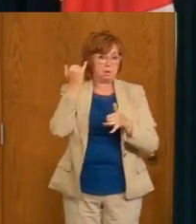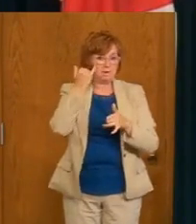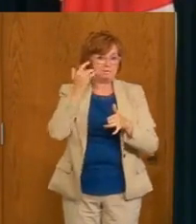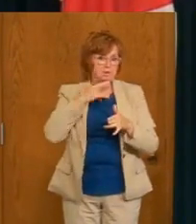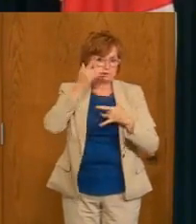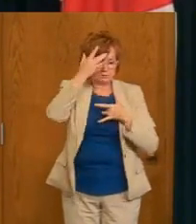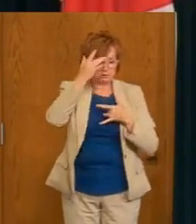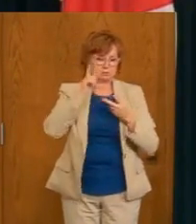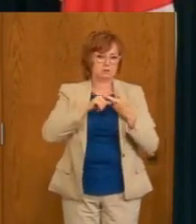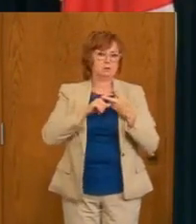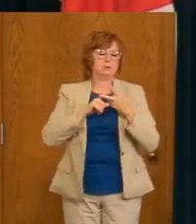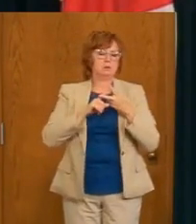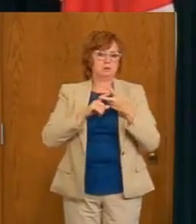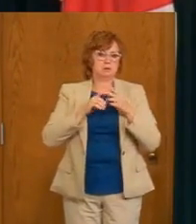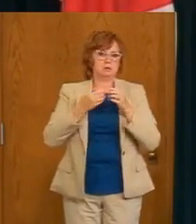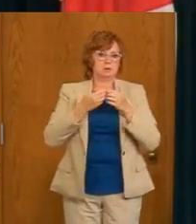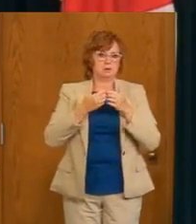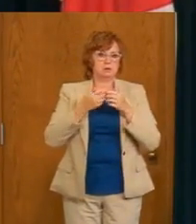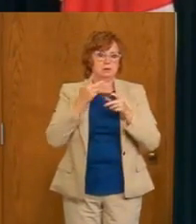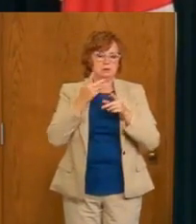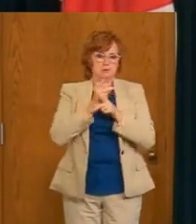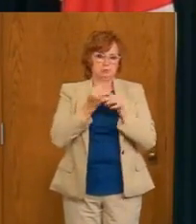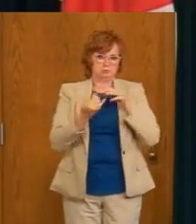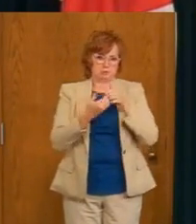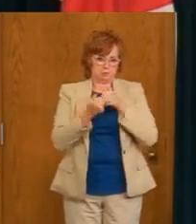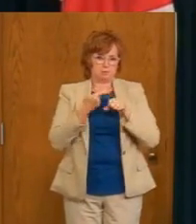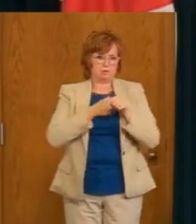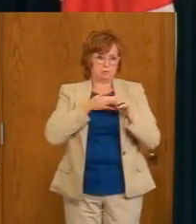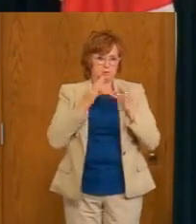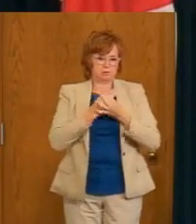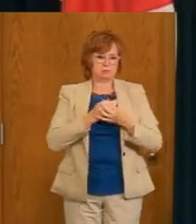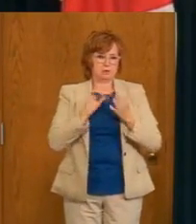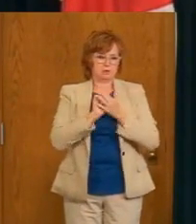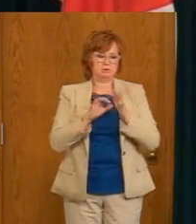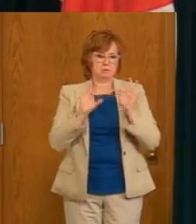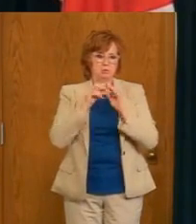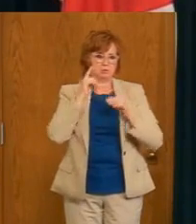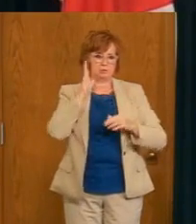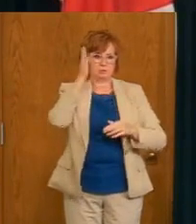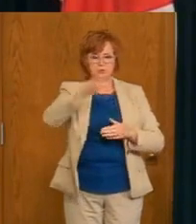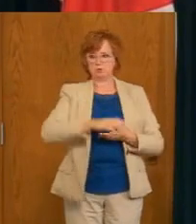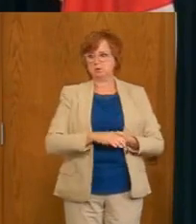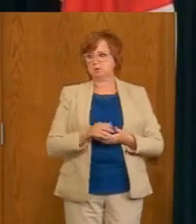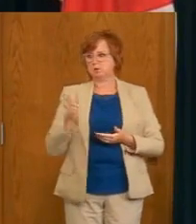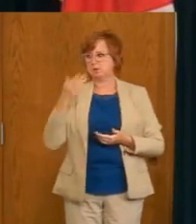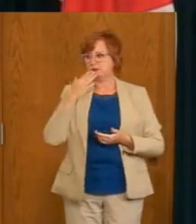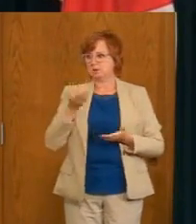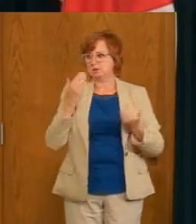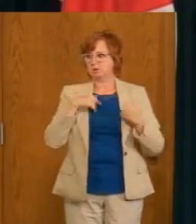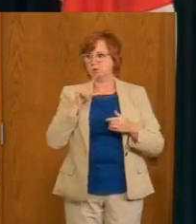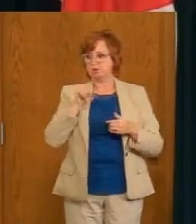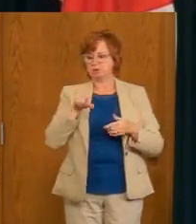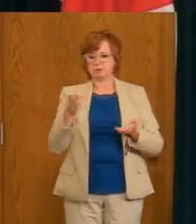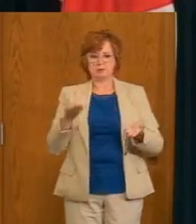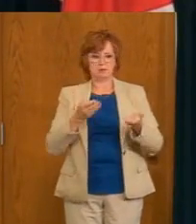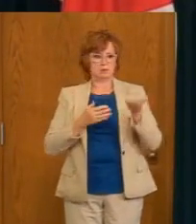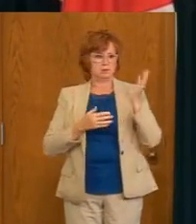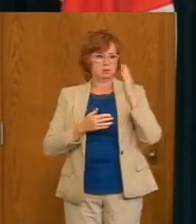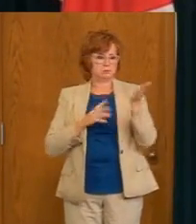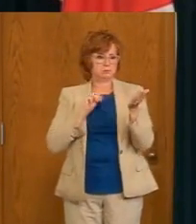predominating. And that will continue. Like in the future, there may be other variants of interest or variants of concern that may circulate. The important thing is, so